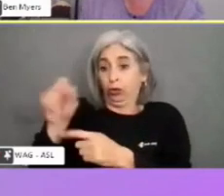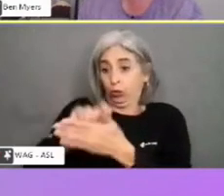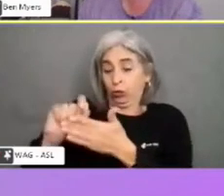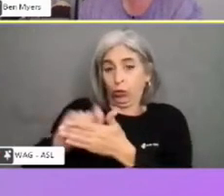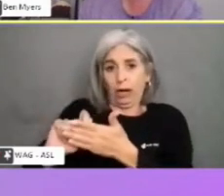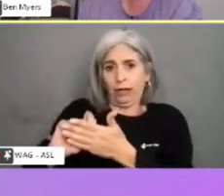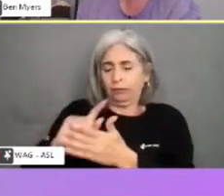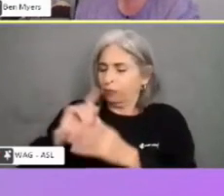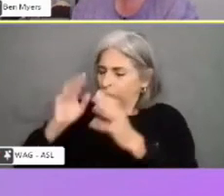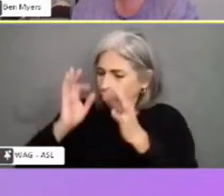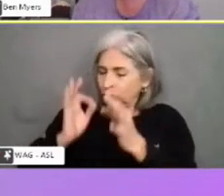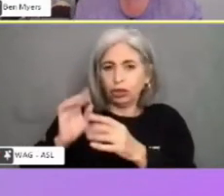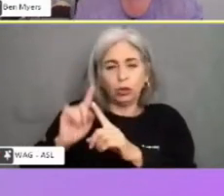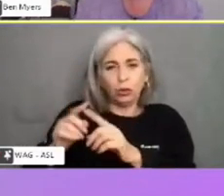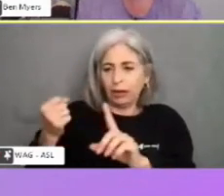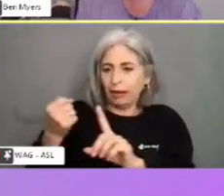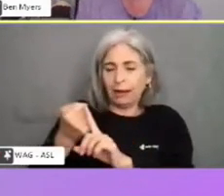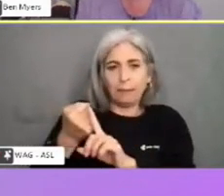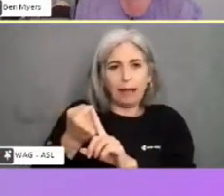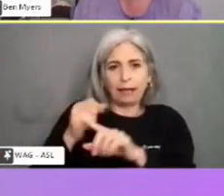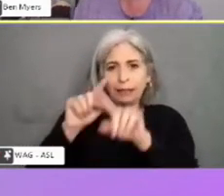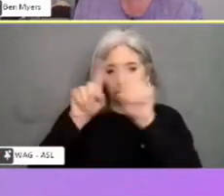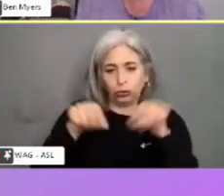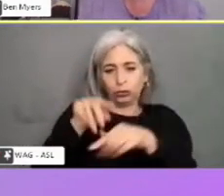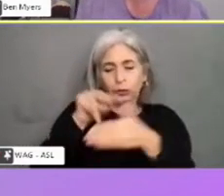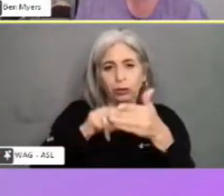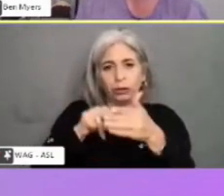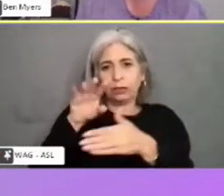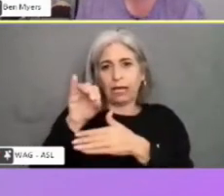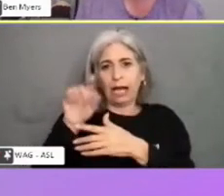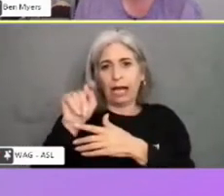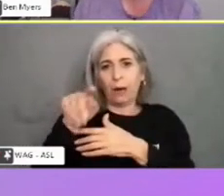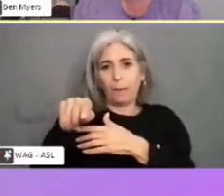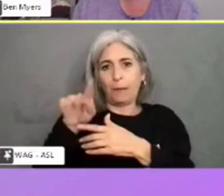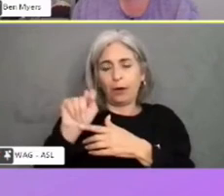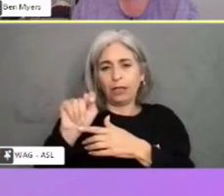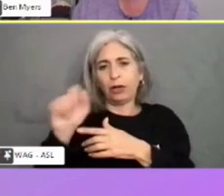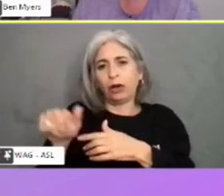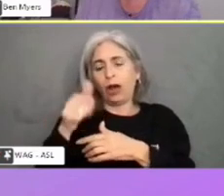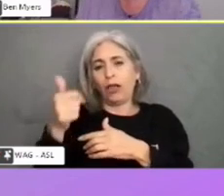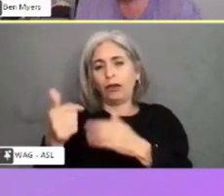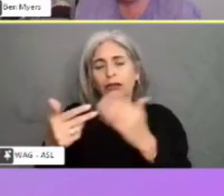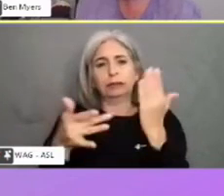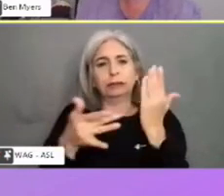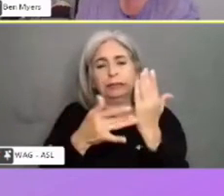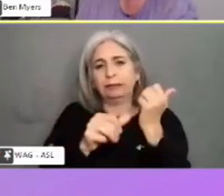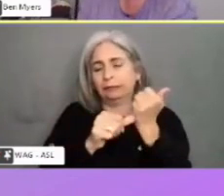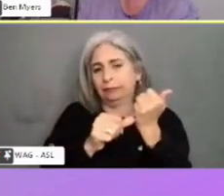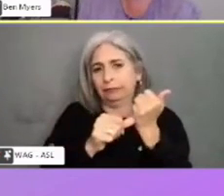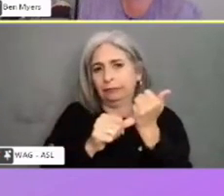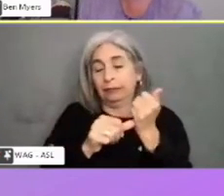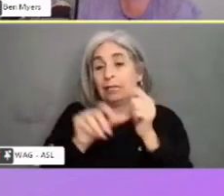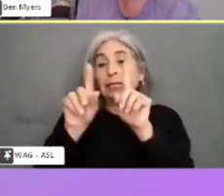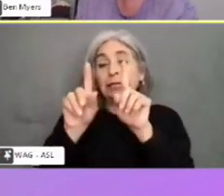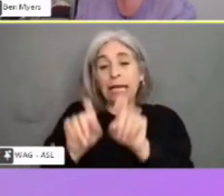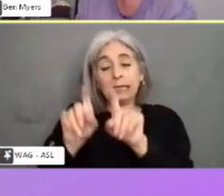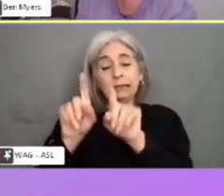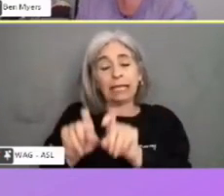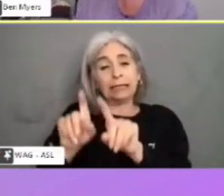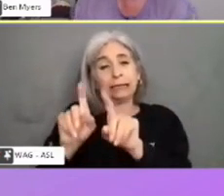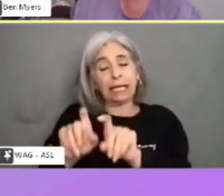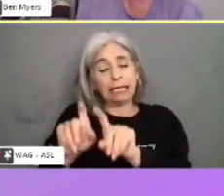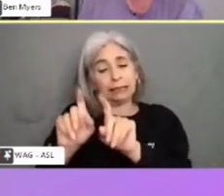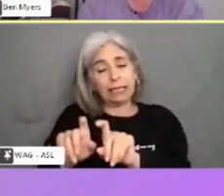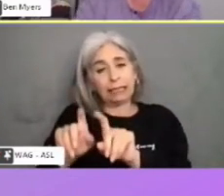definitively going to impact screen reader output or other assistive technologies in any way. Test frequently,